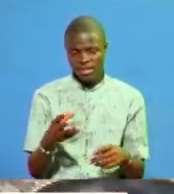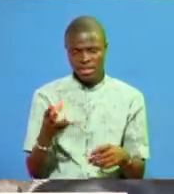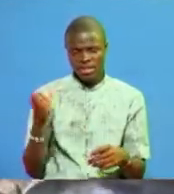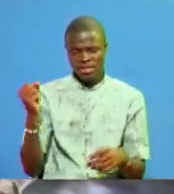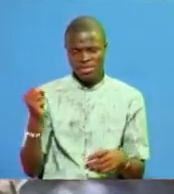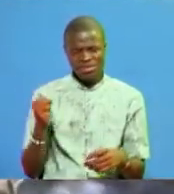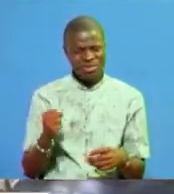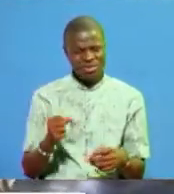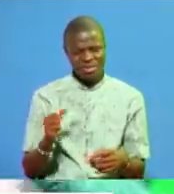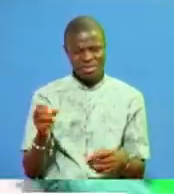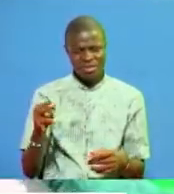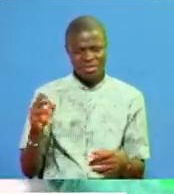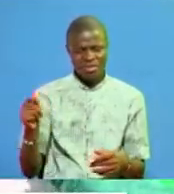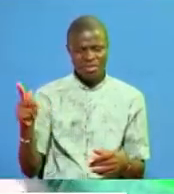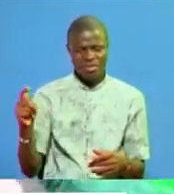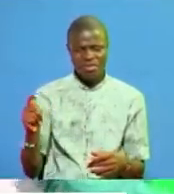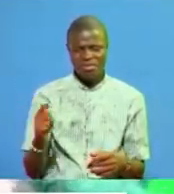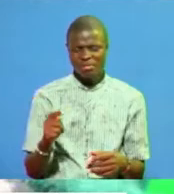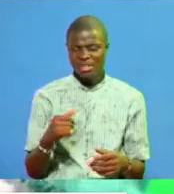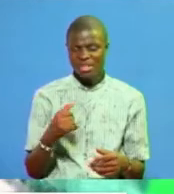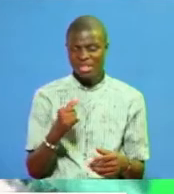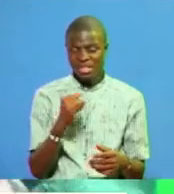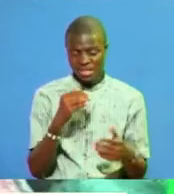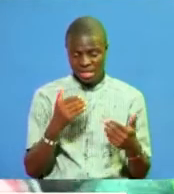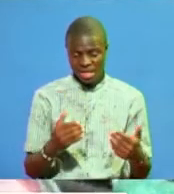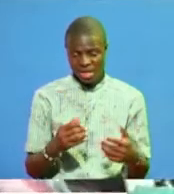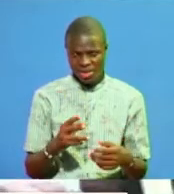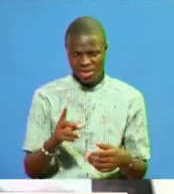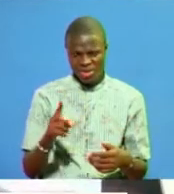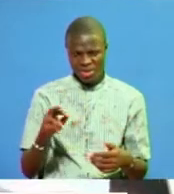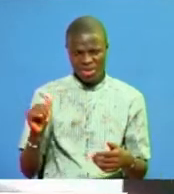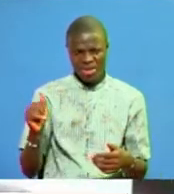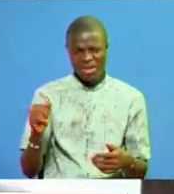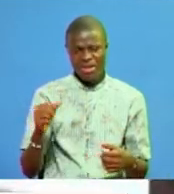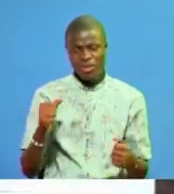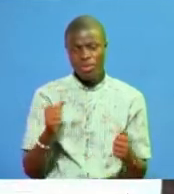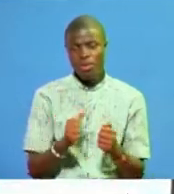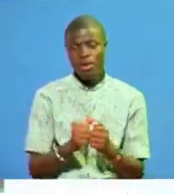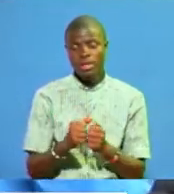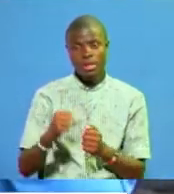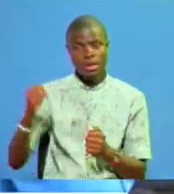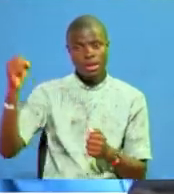flooded with water, but is now dry and installed with electricity and water.